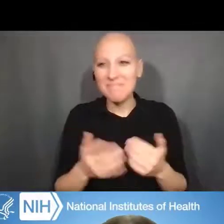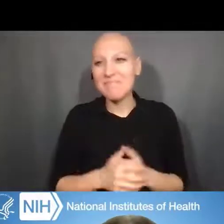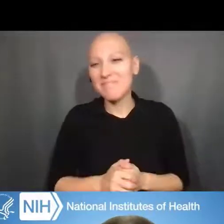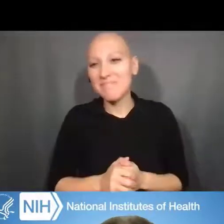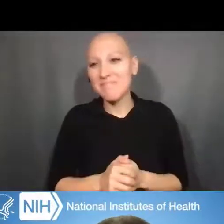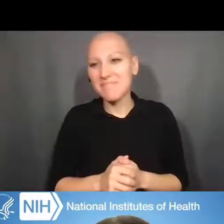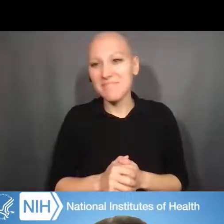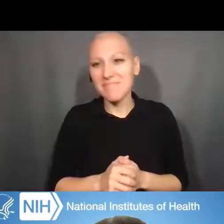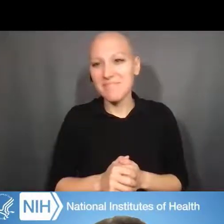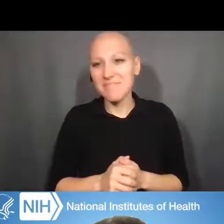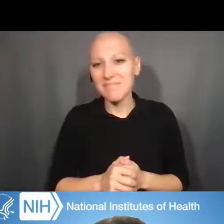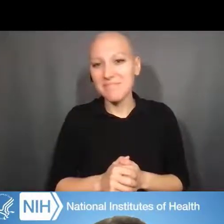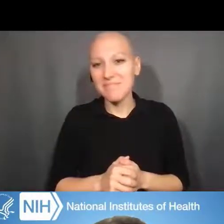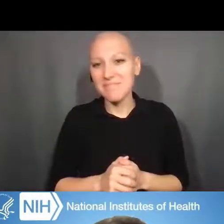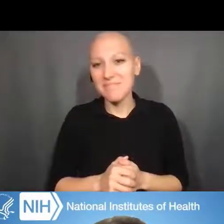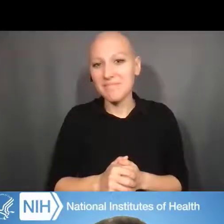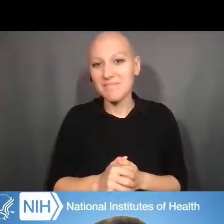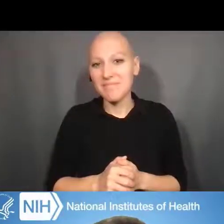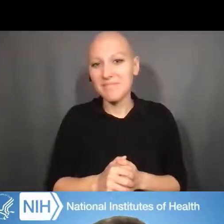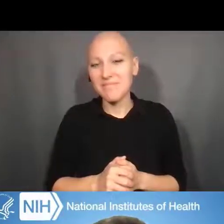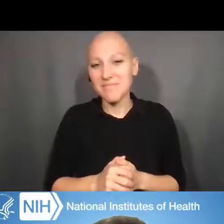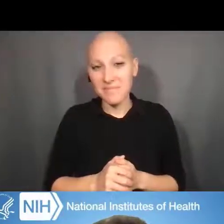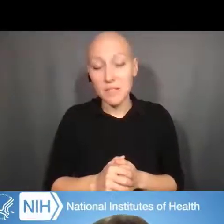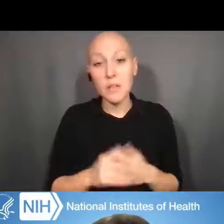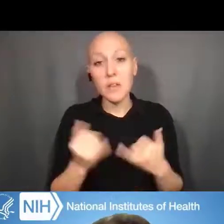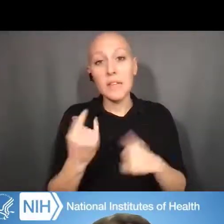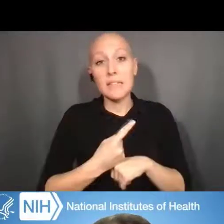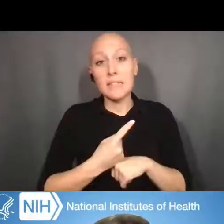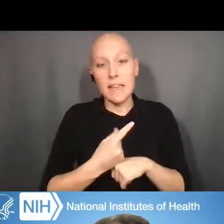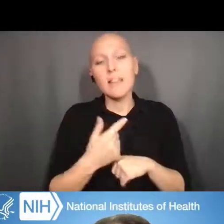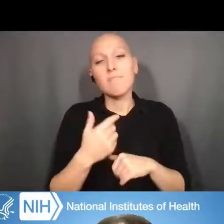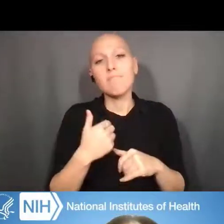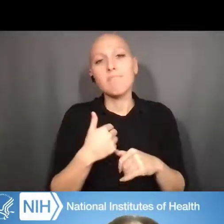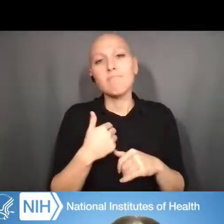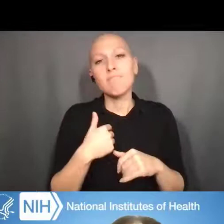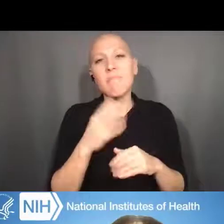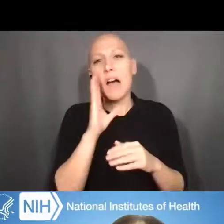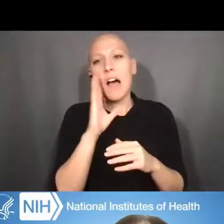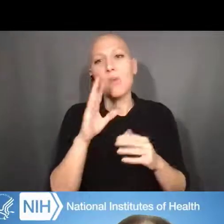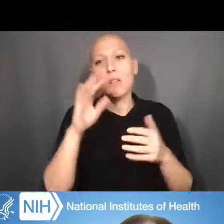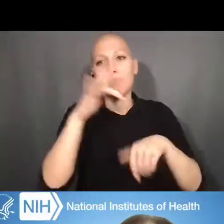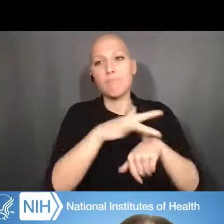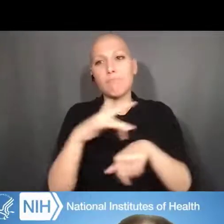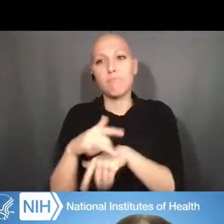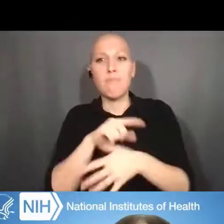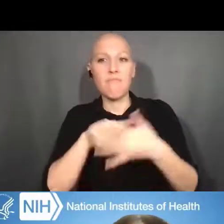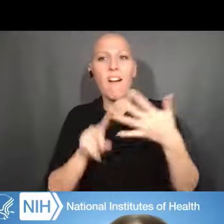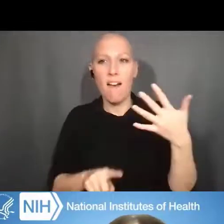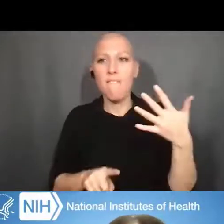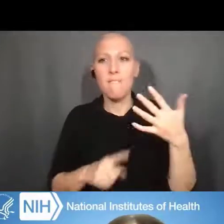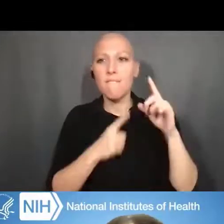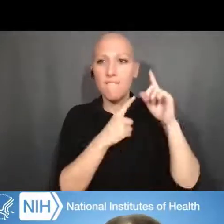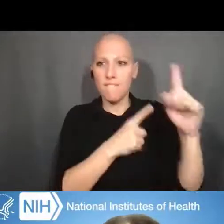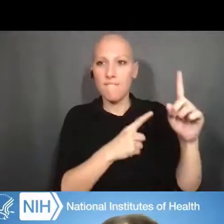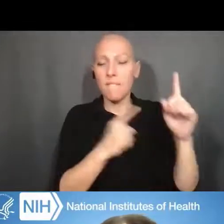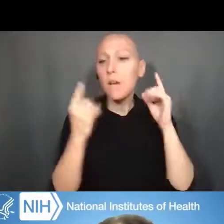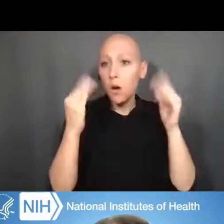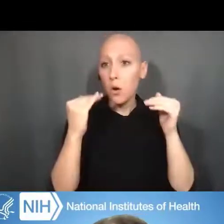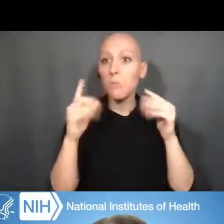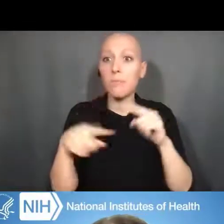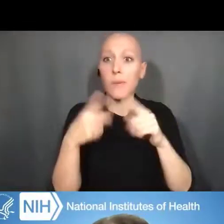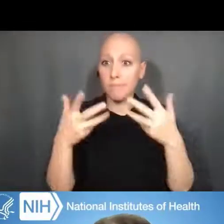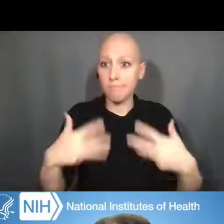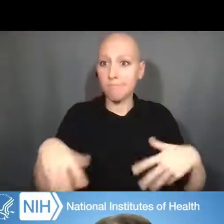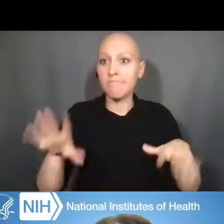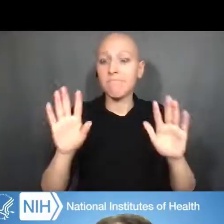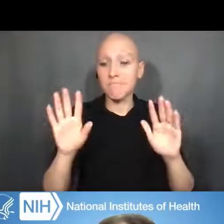So today I plan to review the 5 objectives. I hope at the end of this discussion, you should be